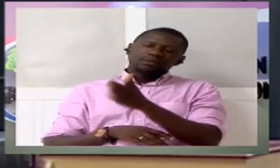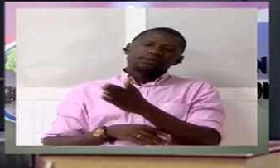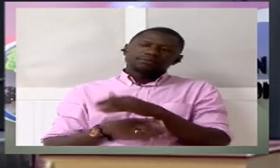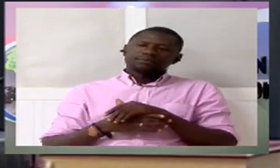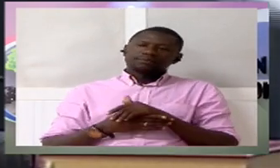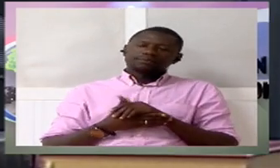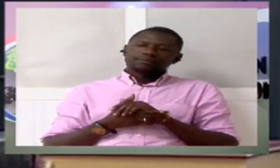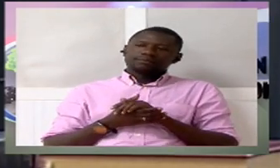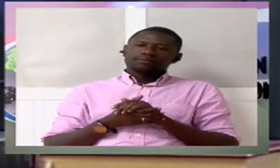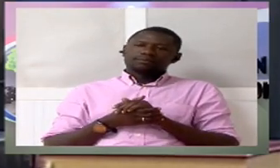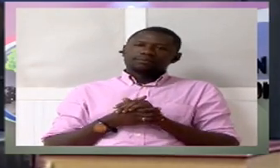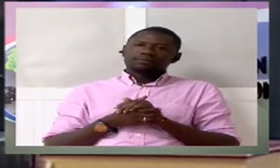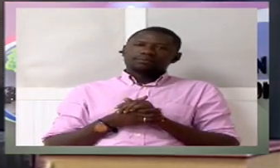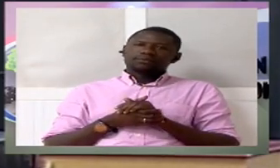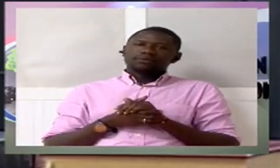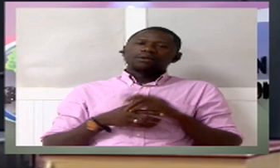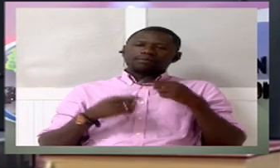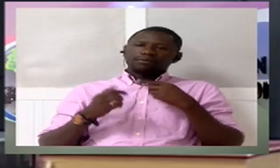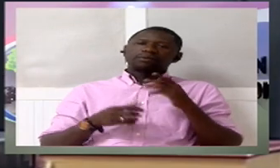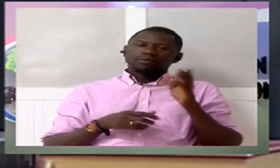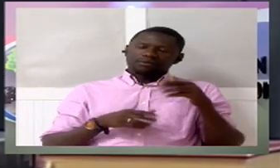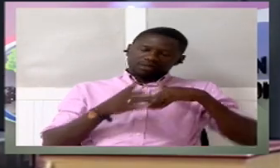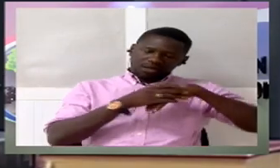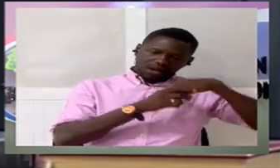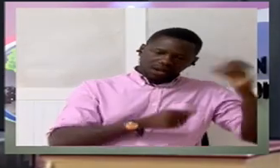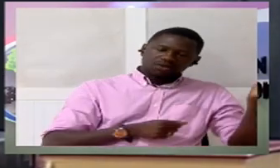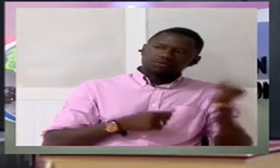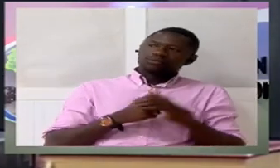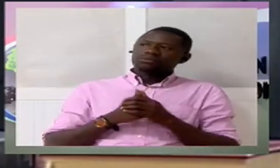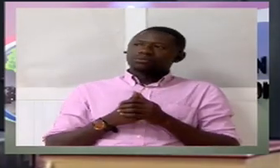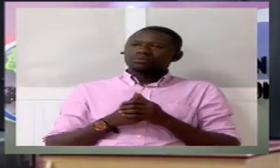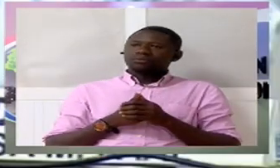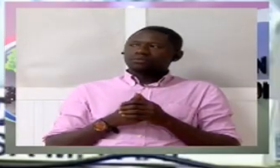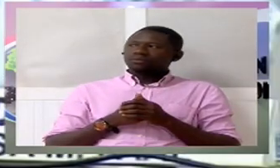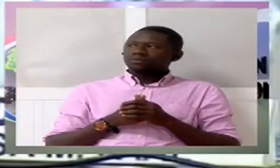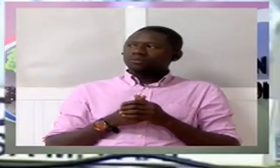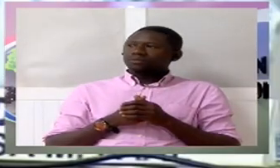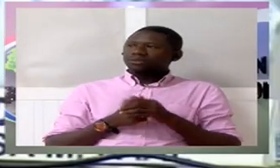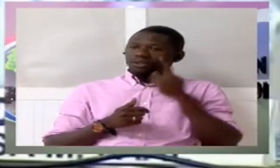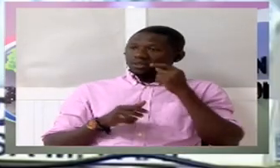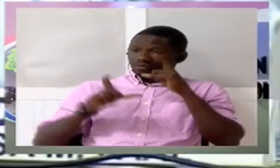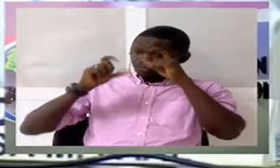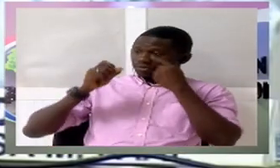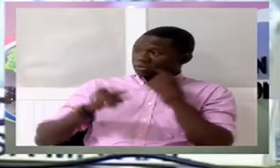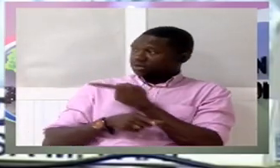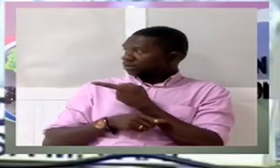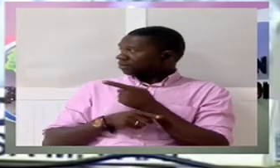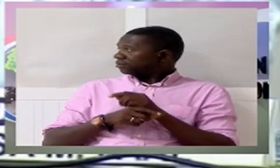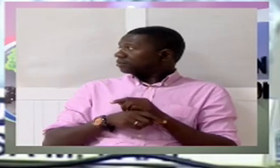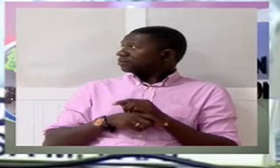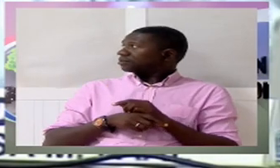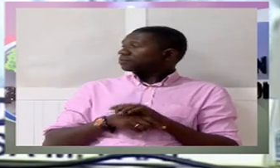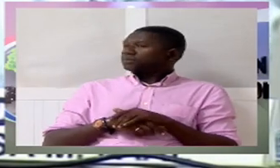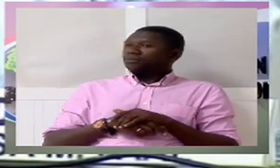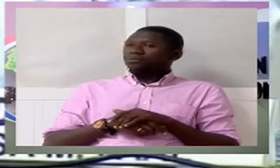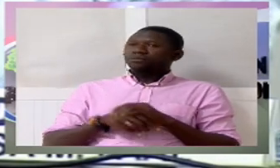I remained there. Then I went out. Is that a photograph? Yes. Original